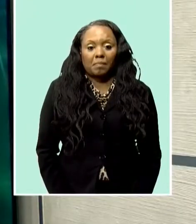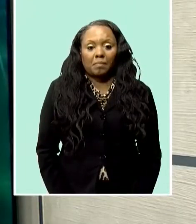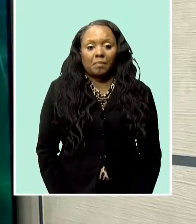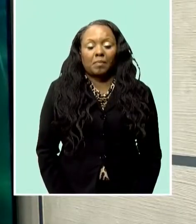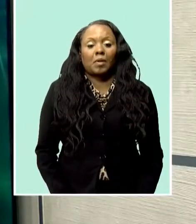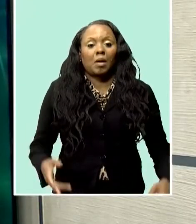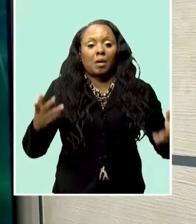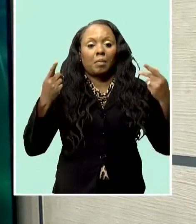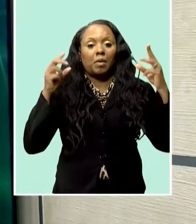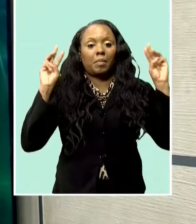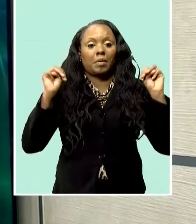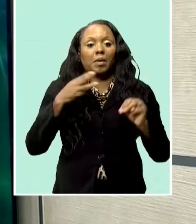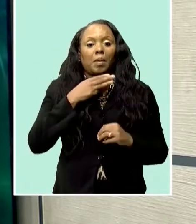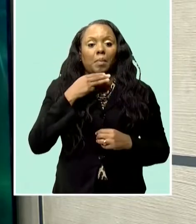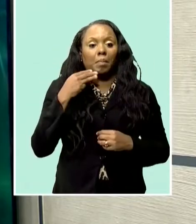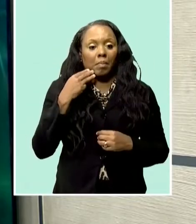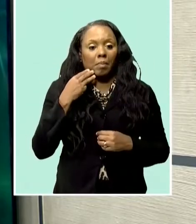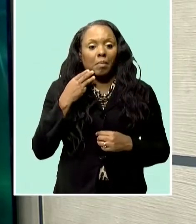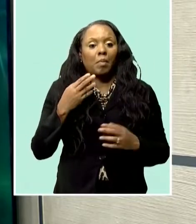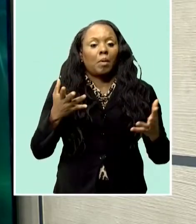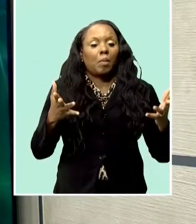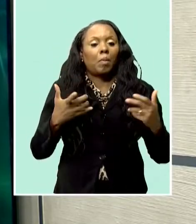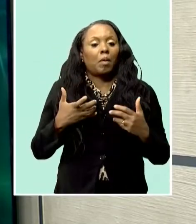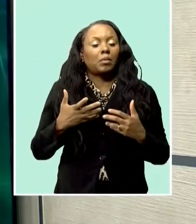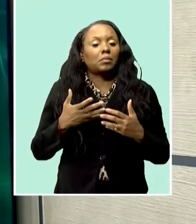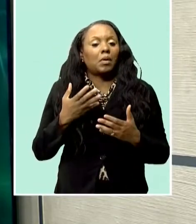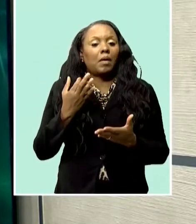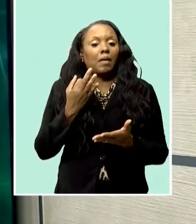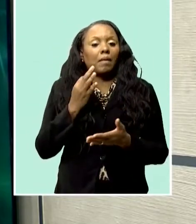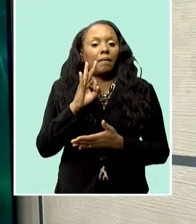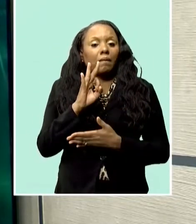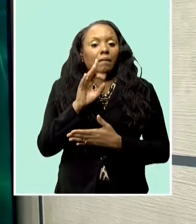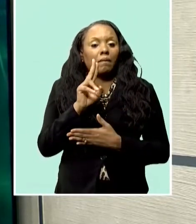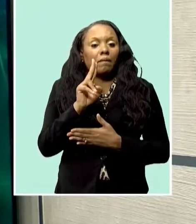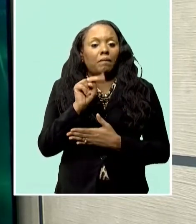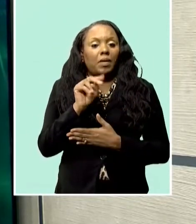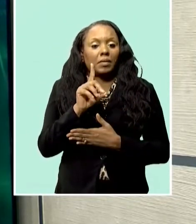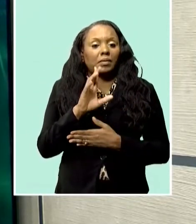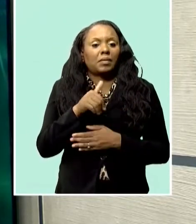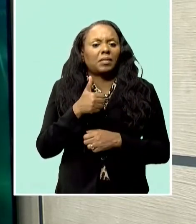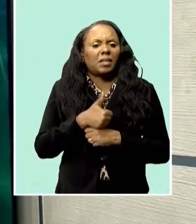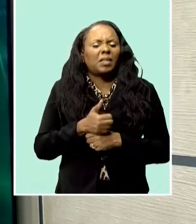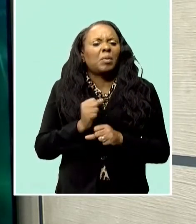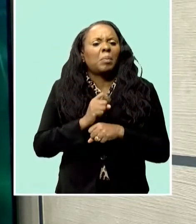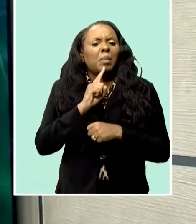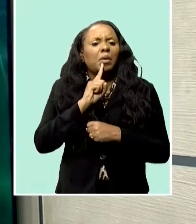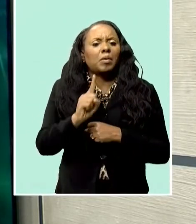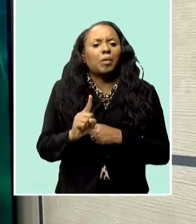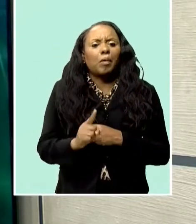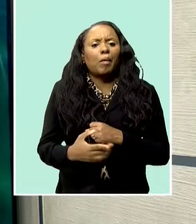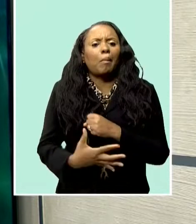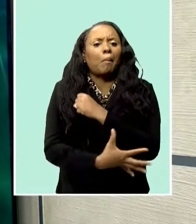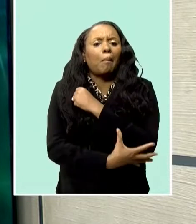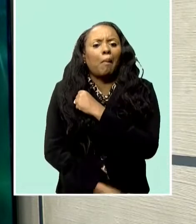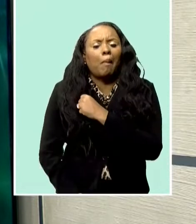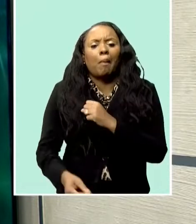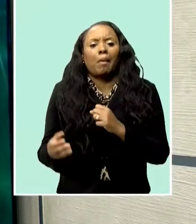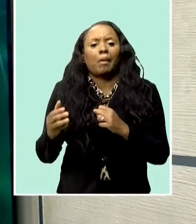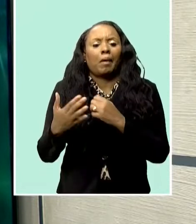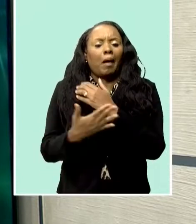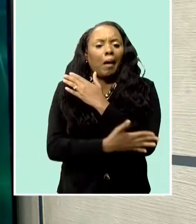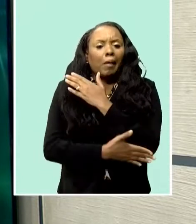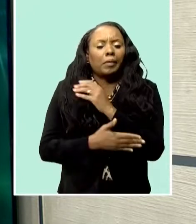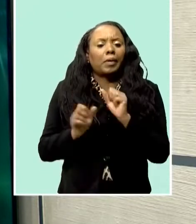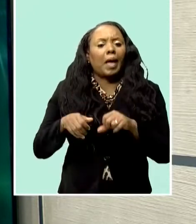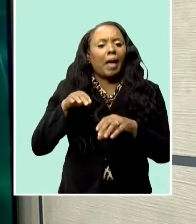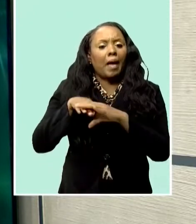Prime Minister Mia Motley has called for the creation of a fund to ensure vulnerable countries can access global public goods. The Prime Minister made